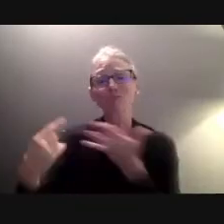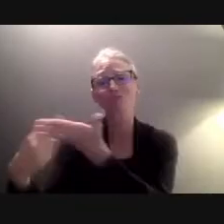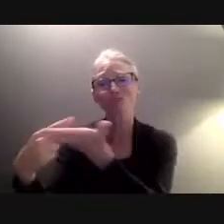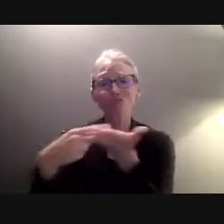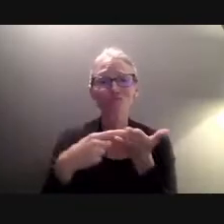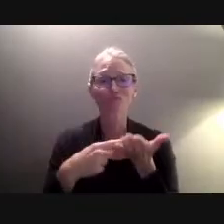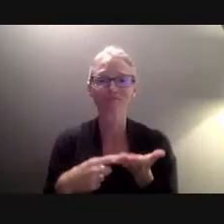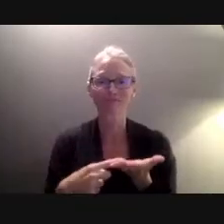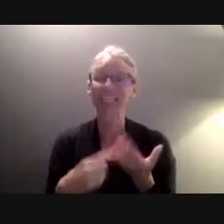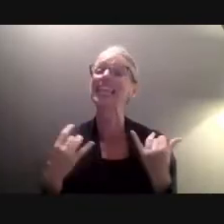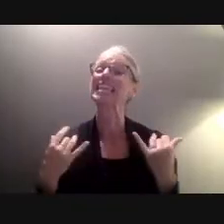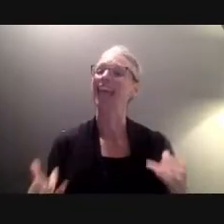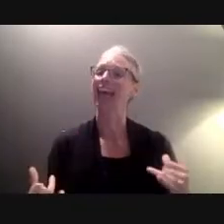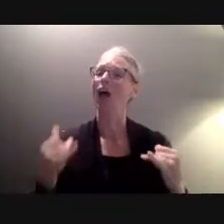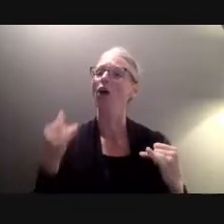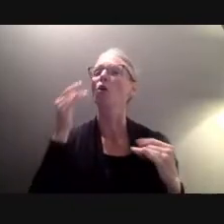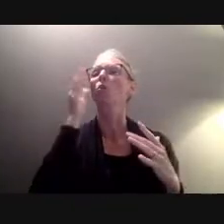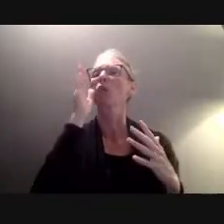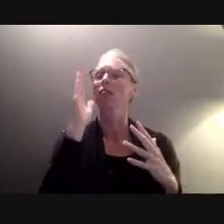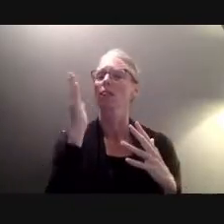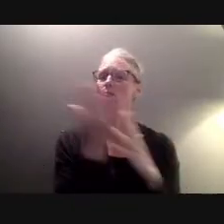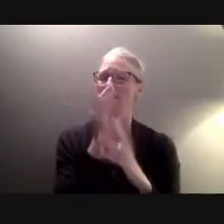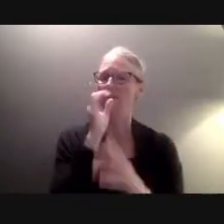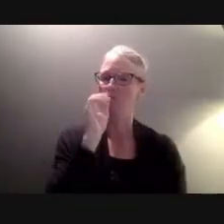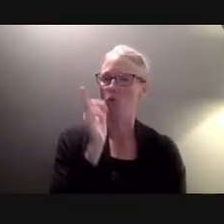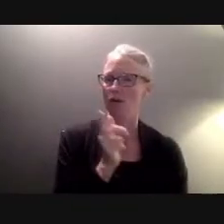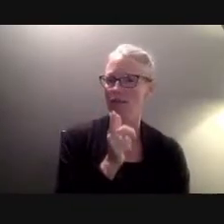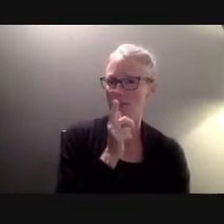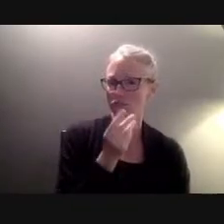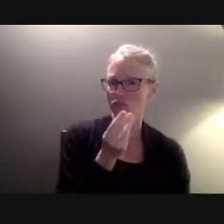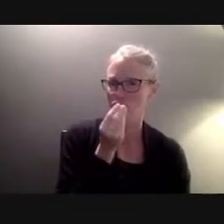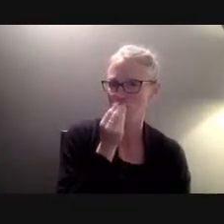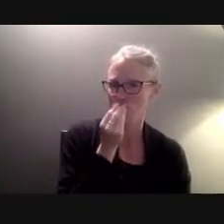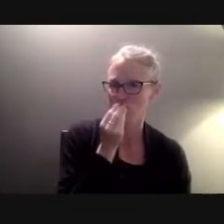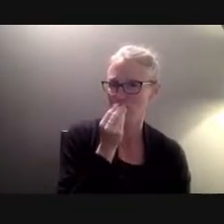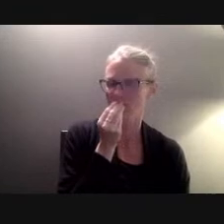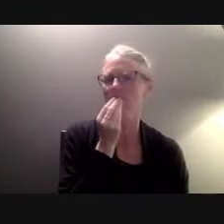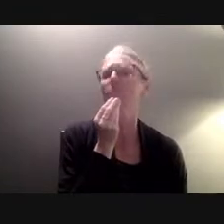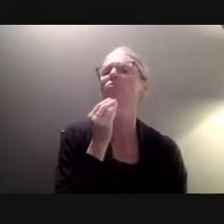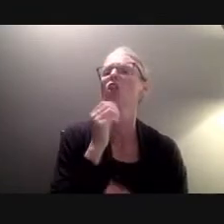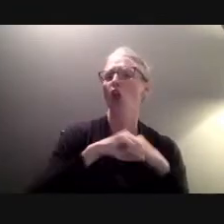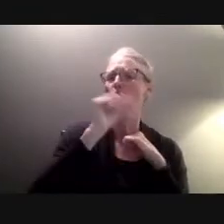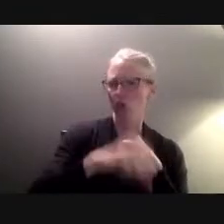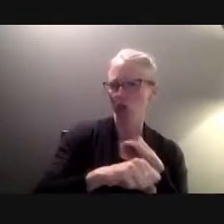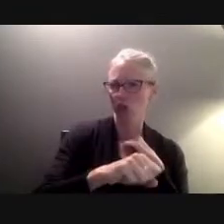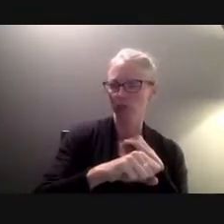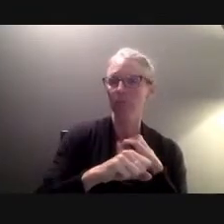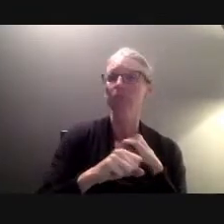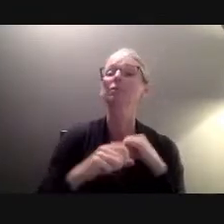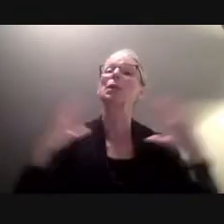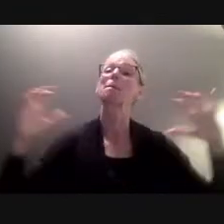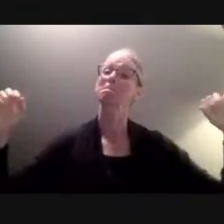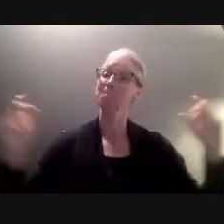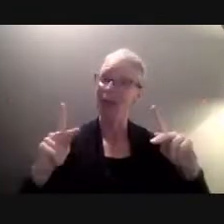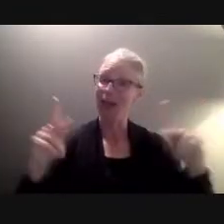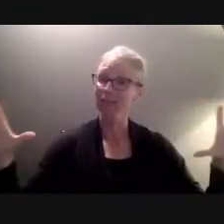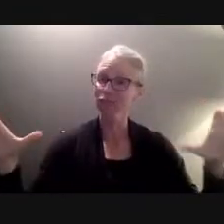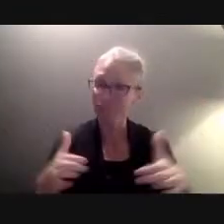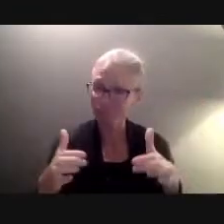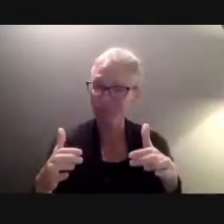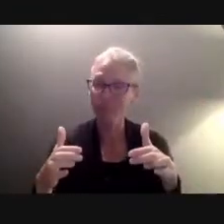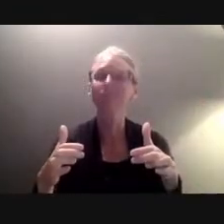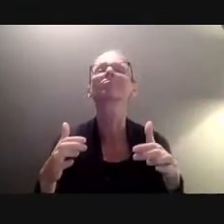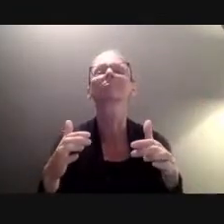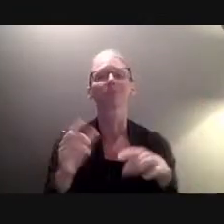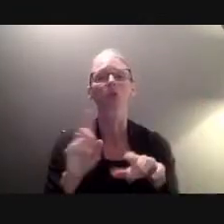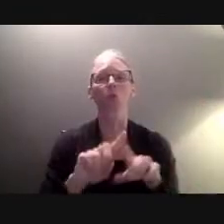now be taking our longer lunch break. Our next session will start at 1:30 p.m. Eastern Standard Time. We